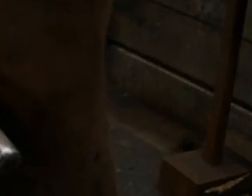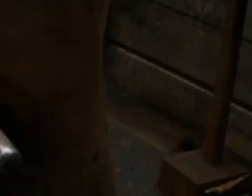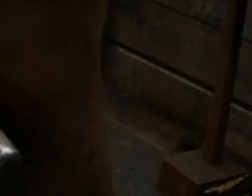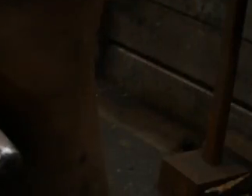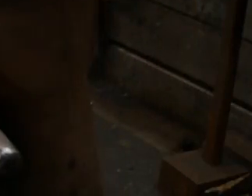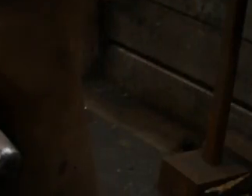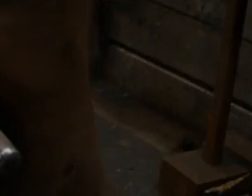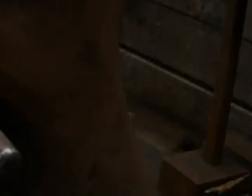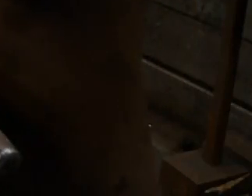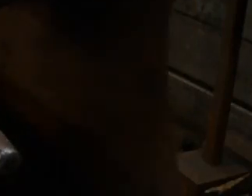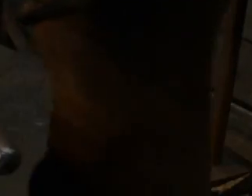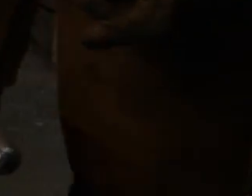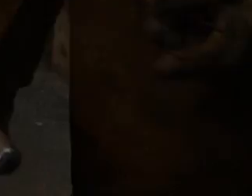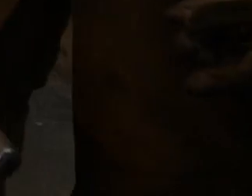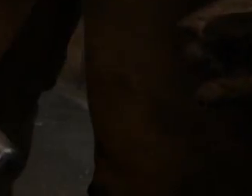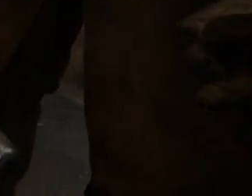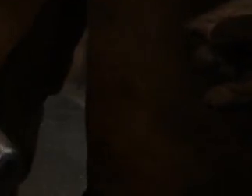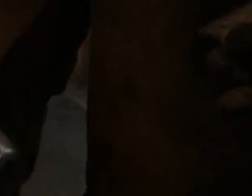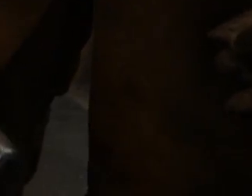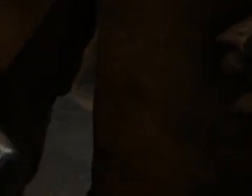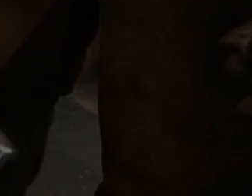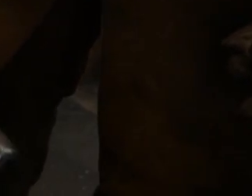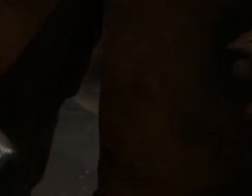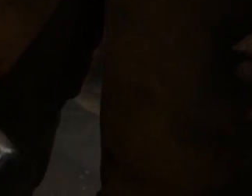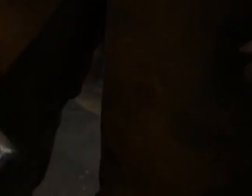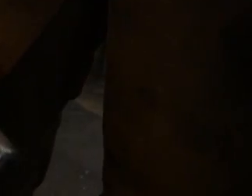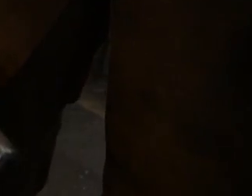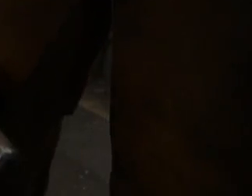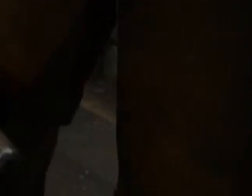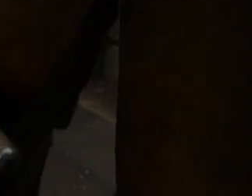heat, and then attaching something like this to it.